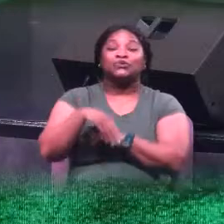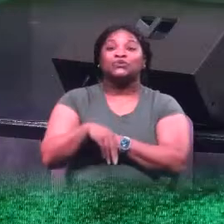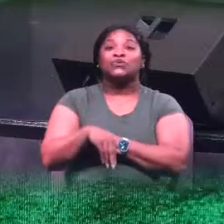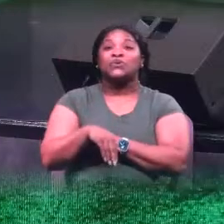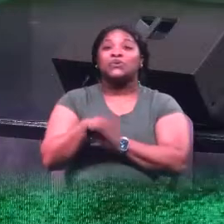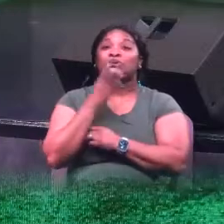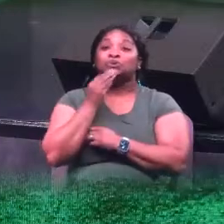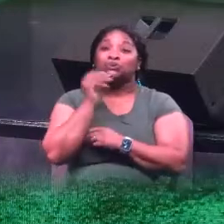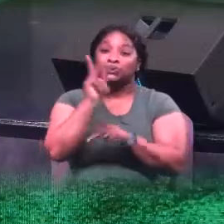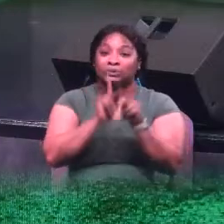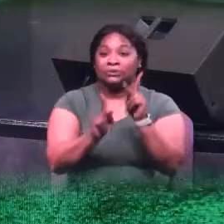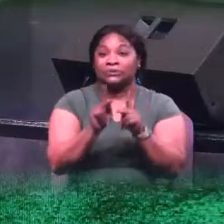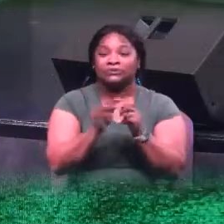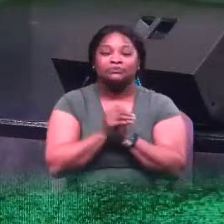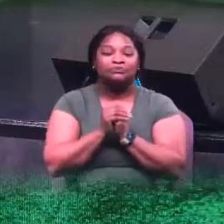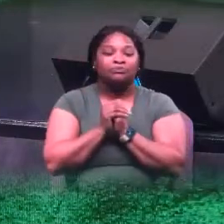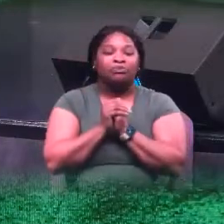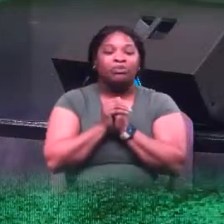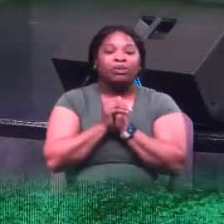Jewish people.